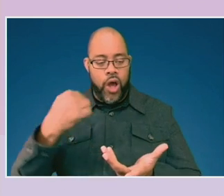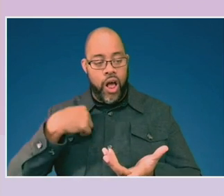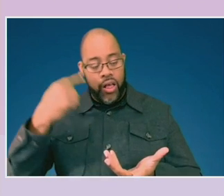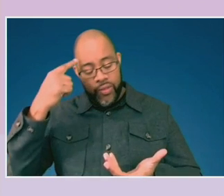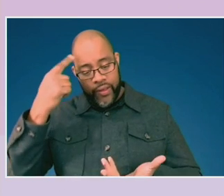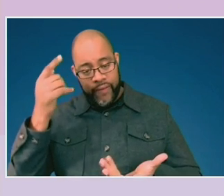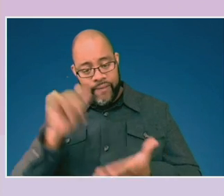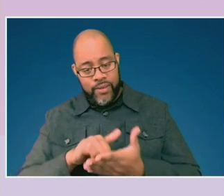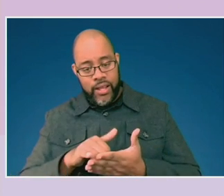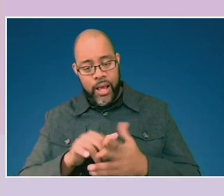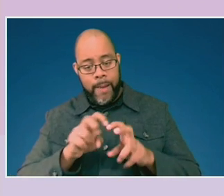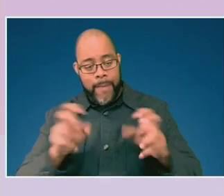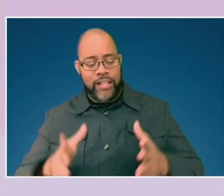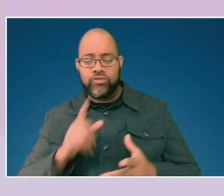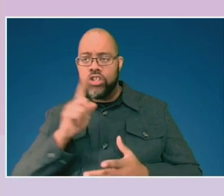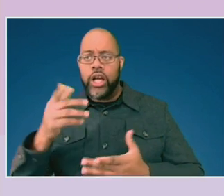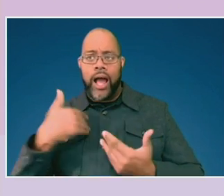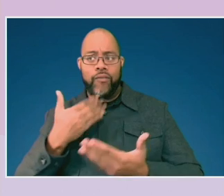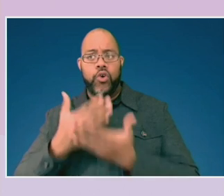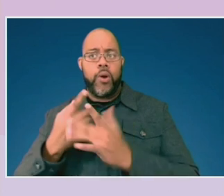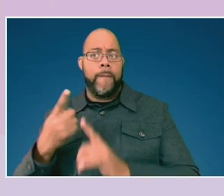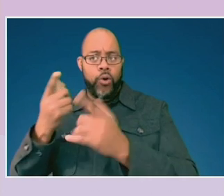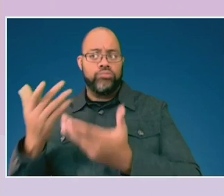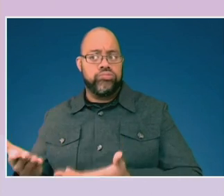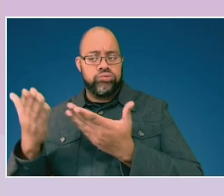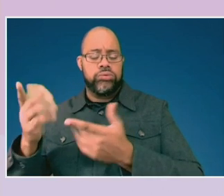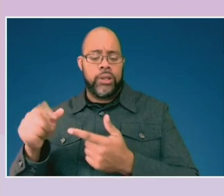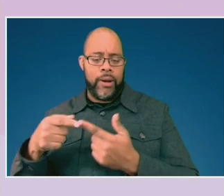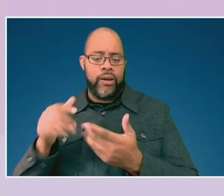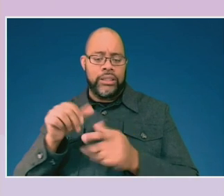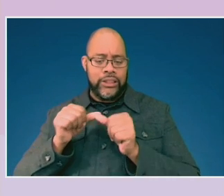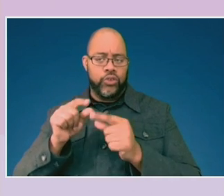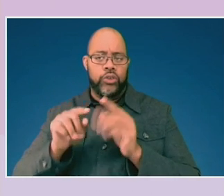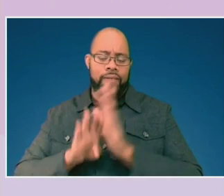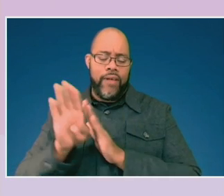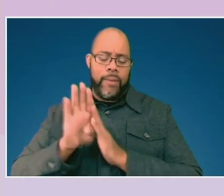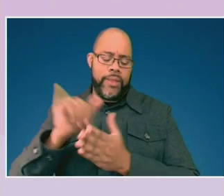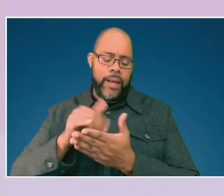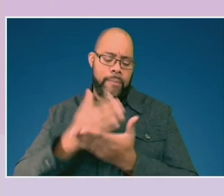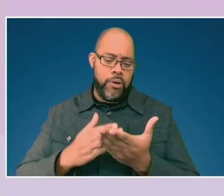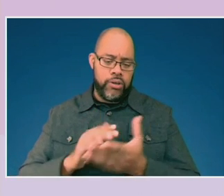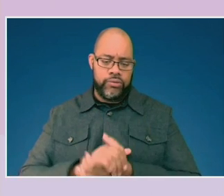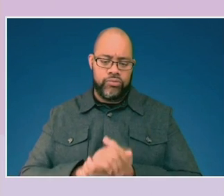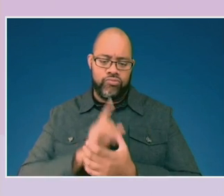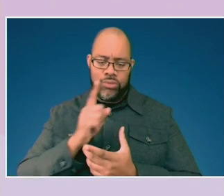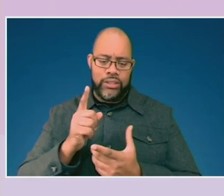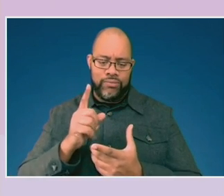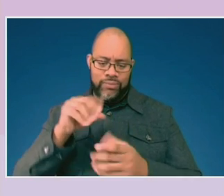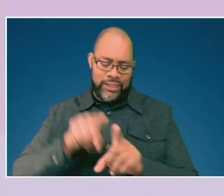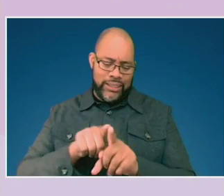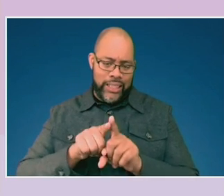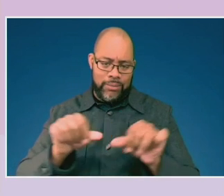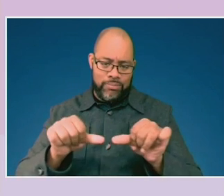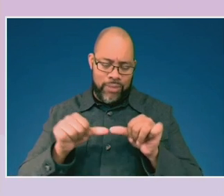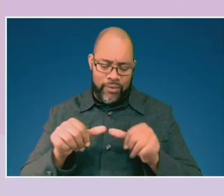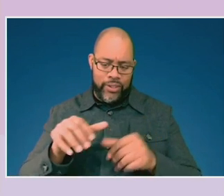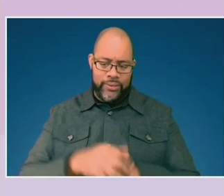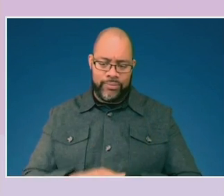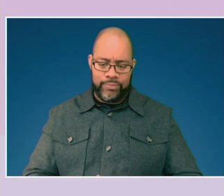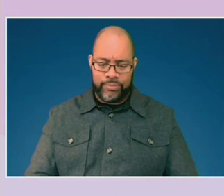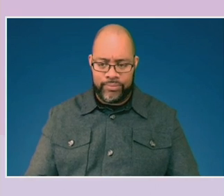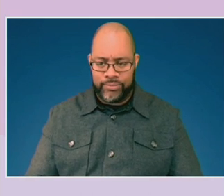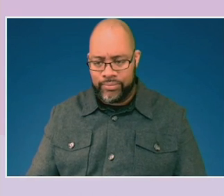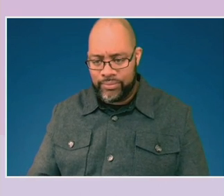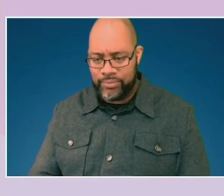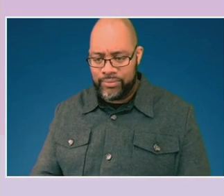both panelists raised some really great points around continuing to kind of develop that piece. And we're very much in that same boat. Can I just